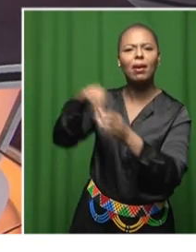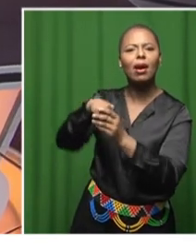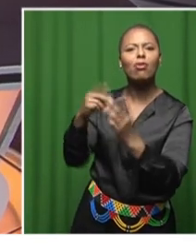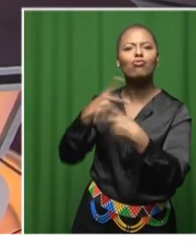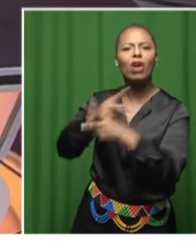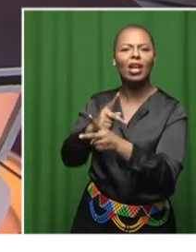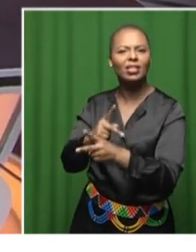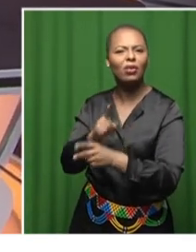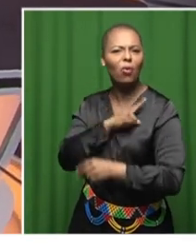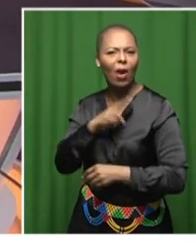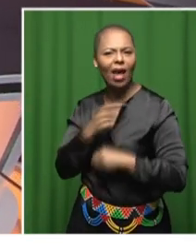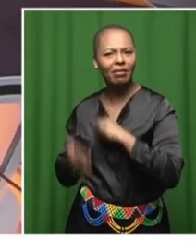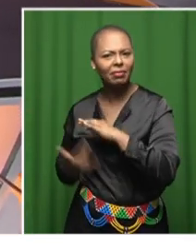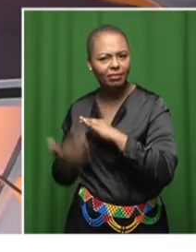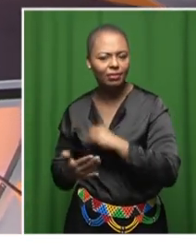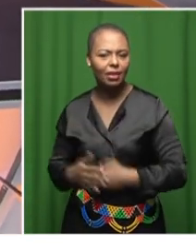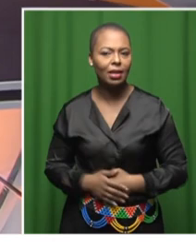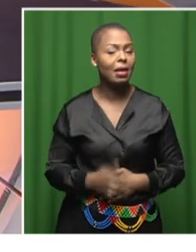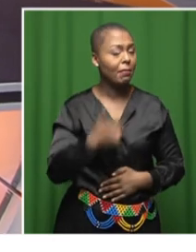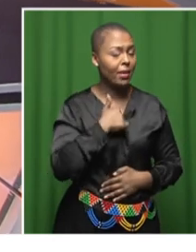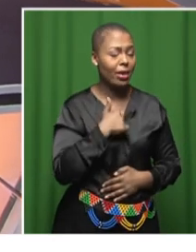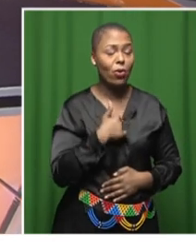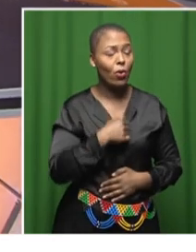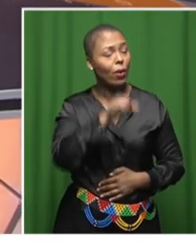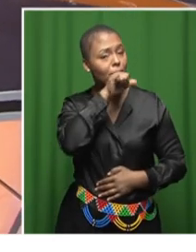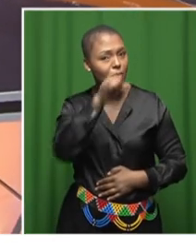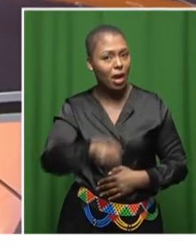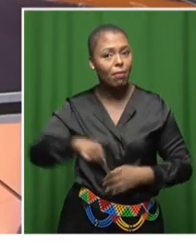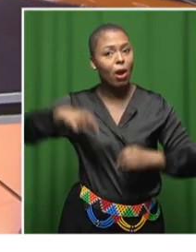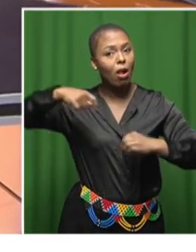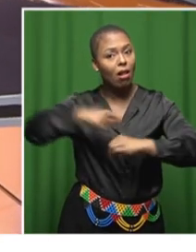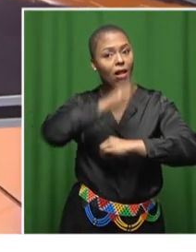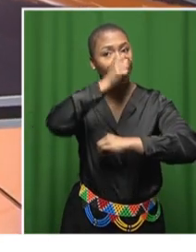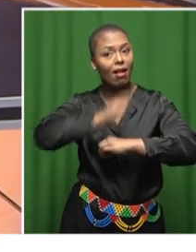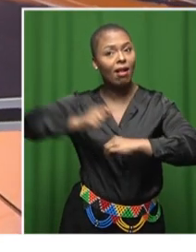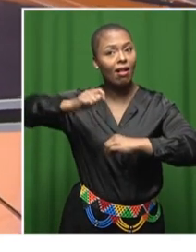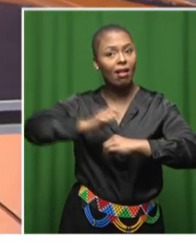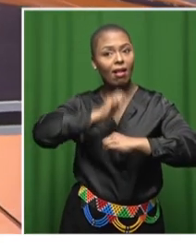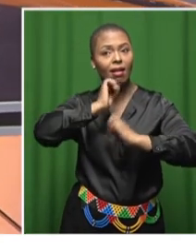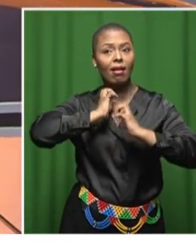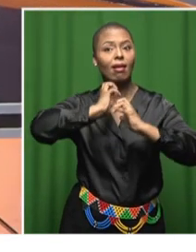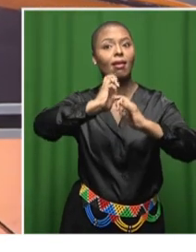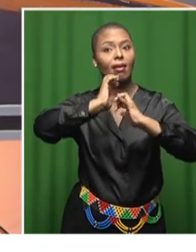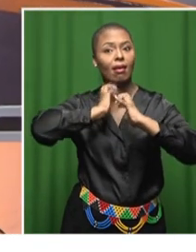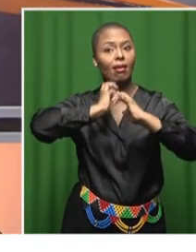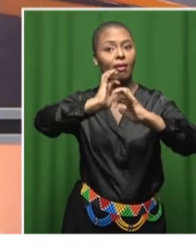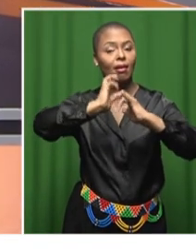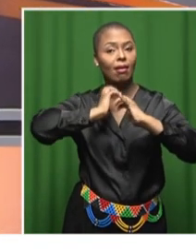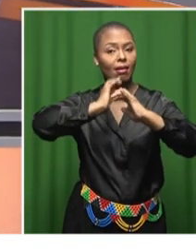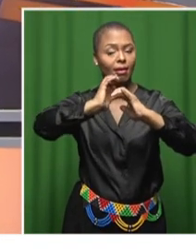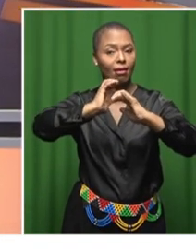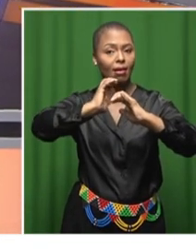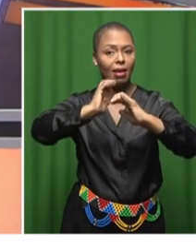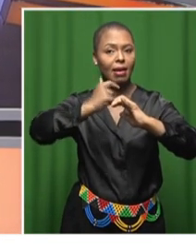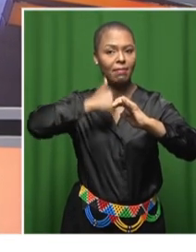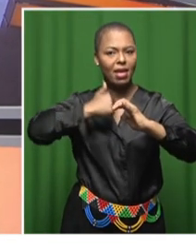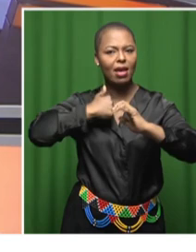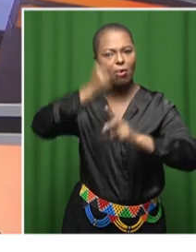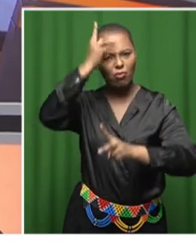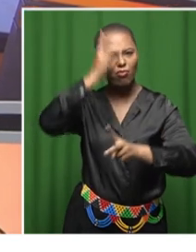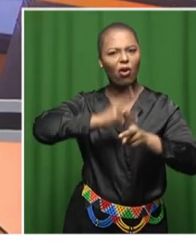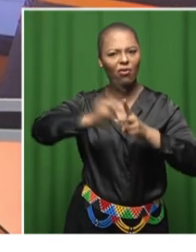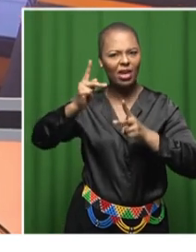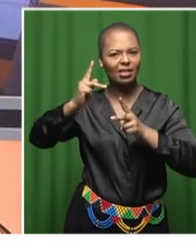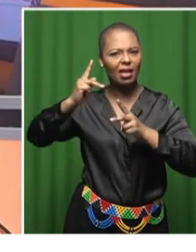my background is in orchestral music. My very first job, I was a professional violinist. And so I worked for many years in